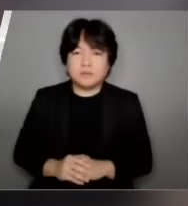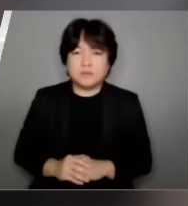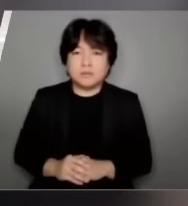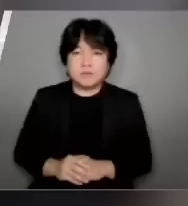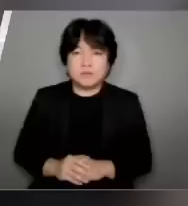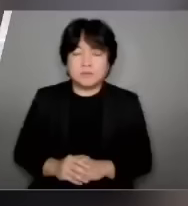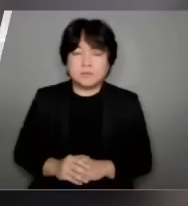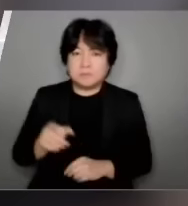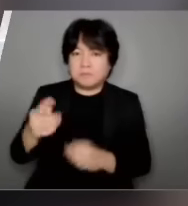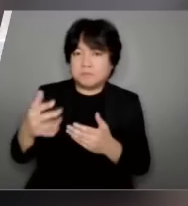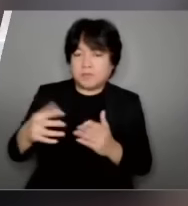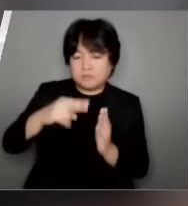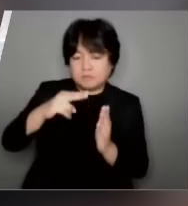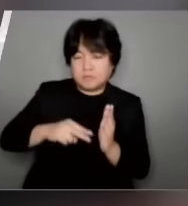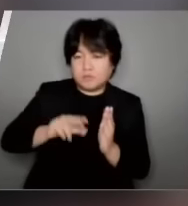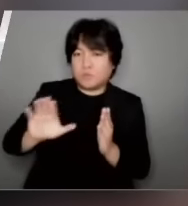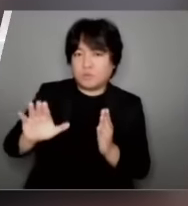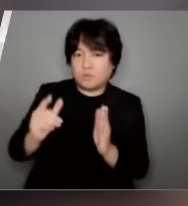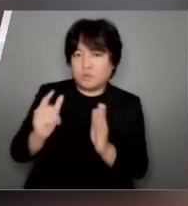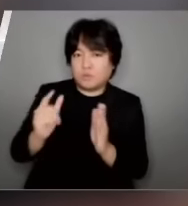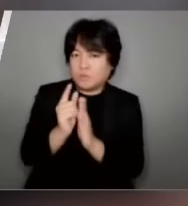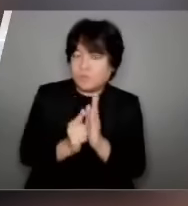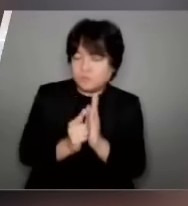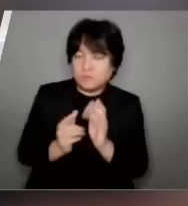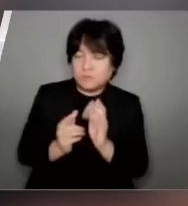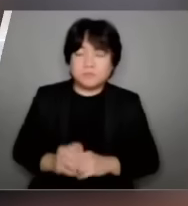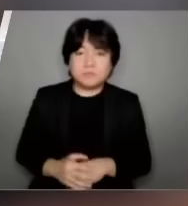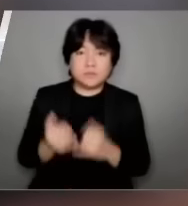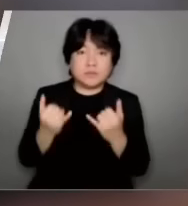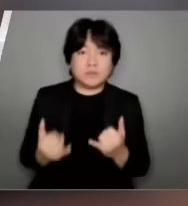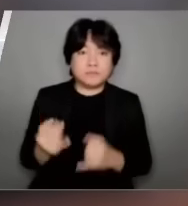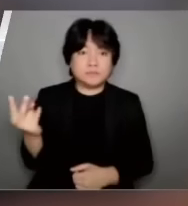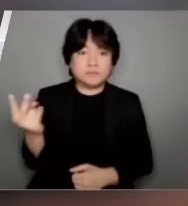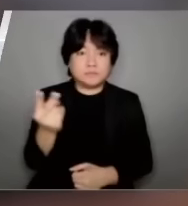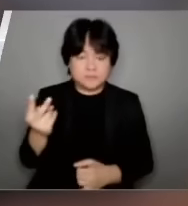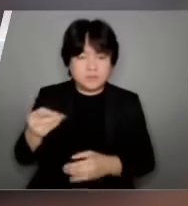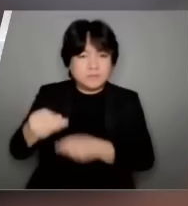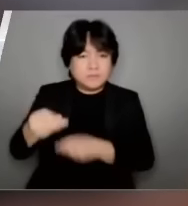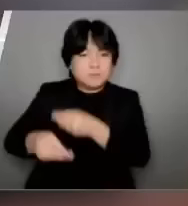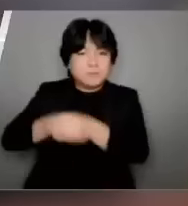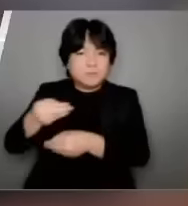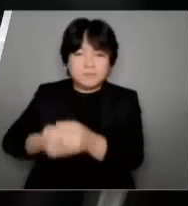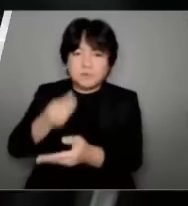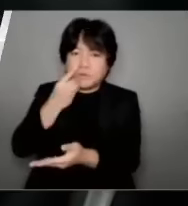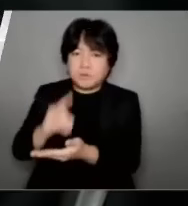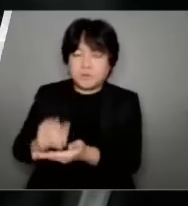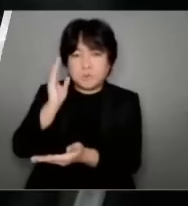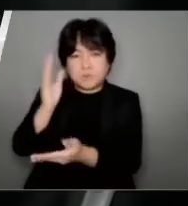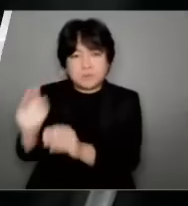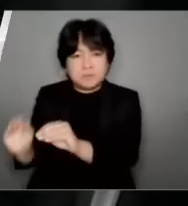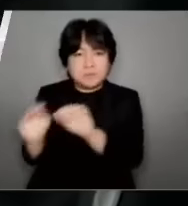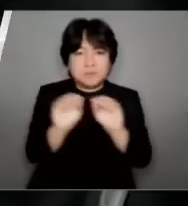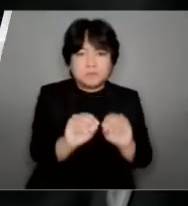And after that, right now, they're just finishing all the documentation para mailipat na natin sa NBI. As